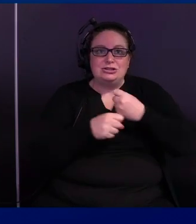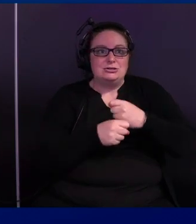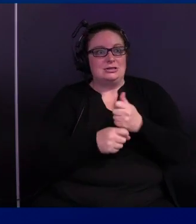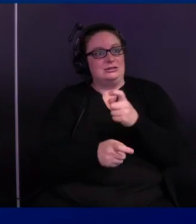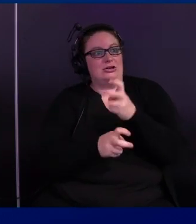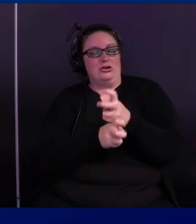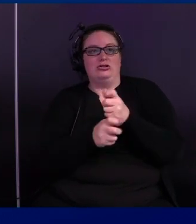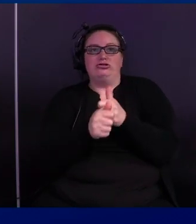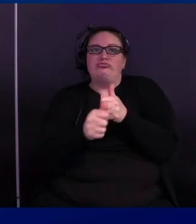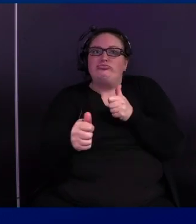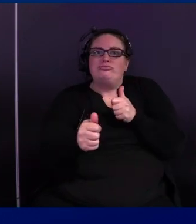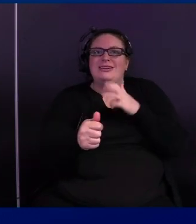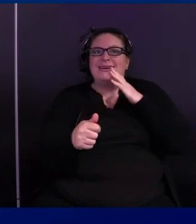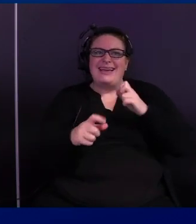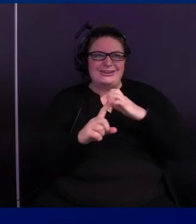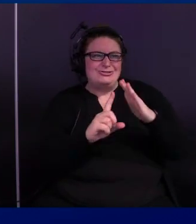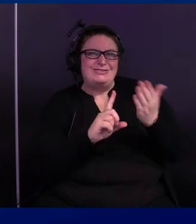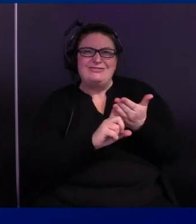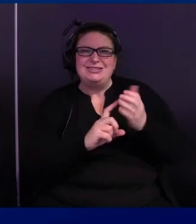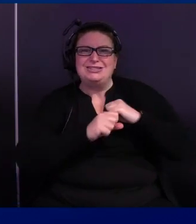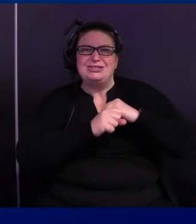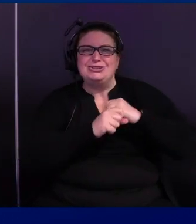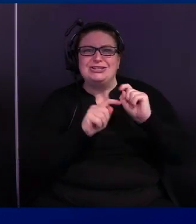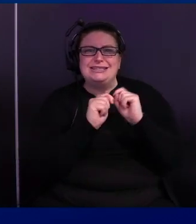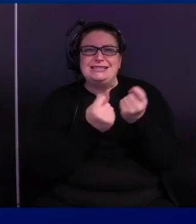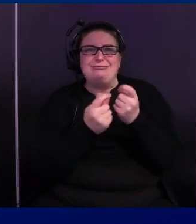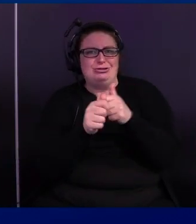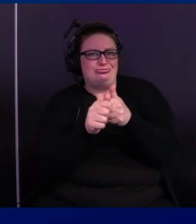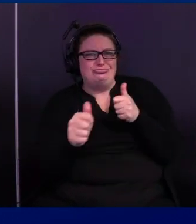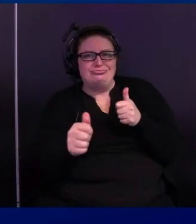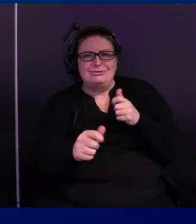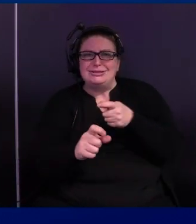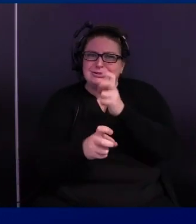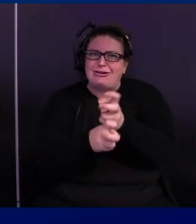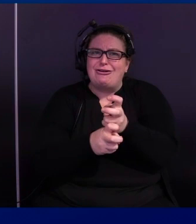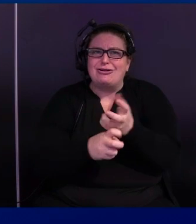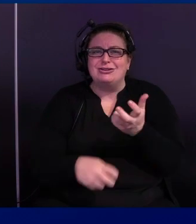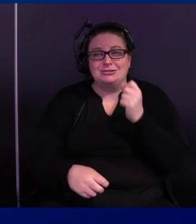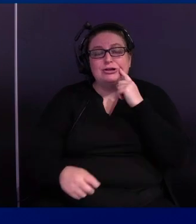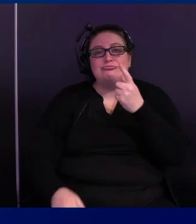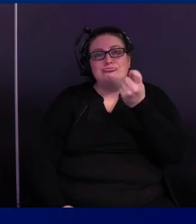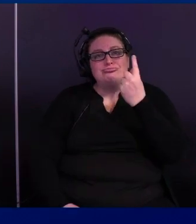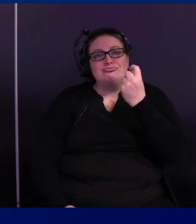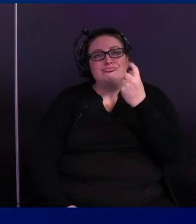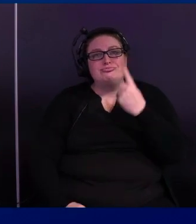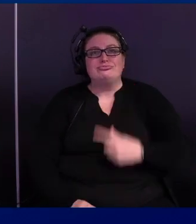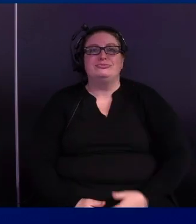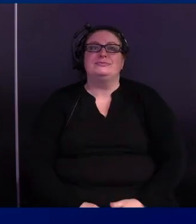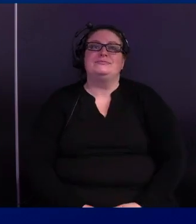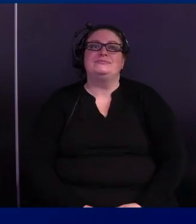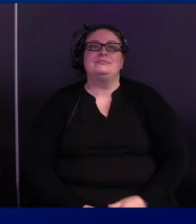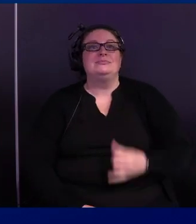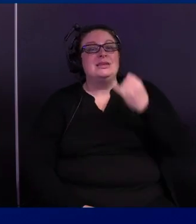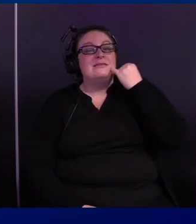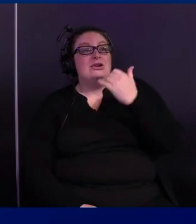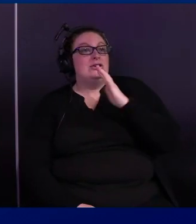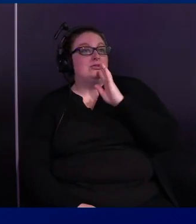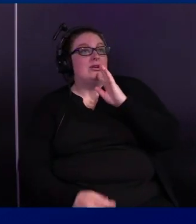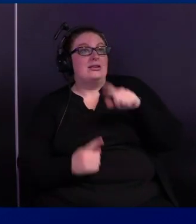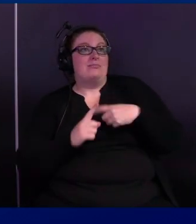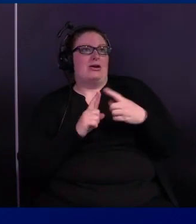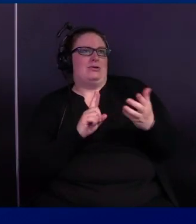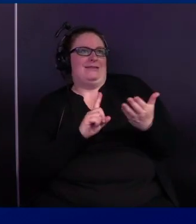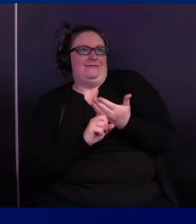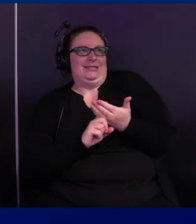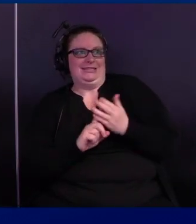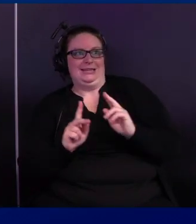them and to convince the security team to get away from that. So, that point taken. Absolutely. Yeah. Awesome. If you're talking about convincing people, what do you